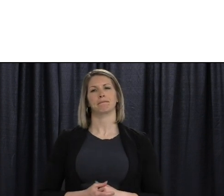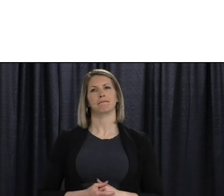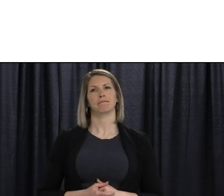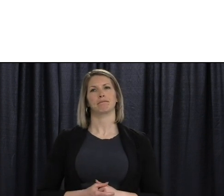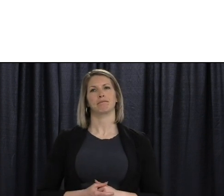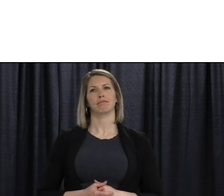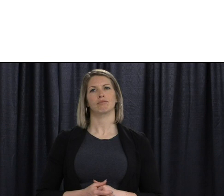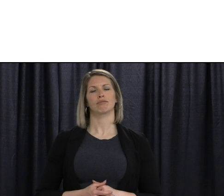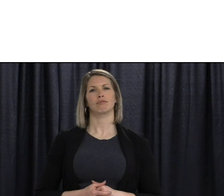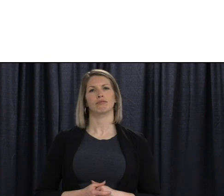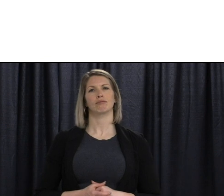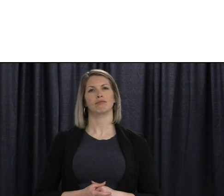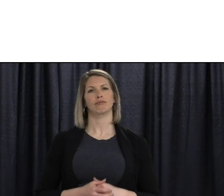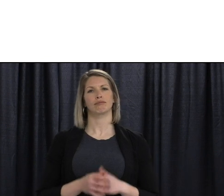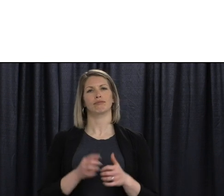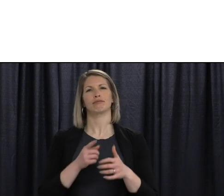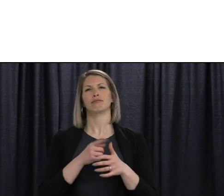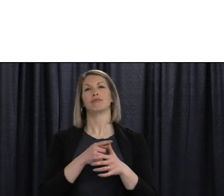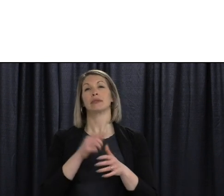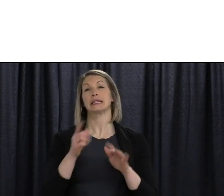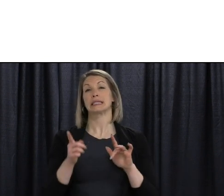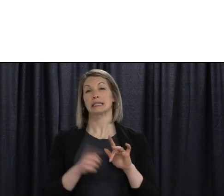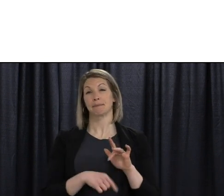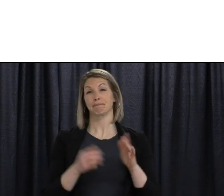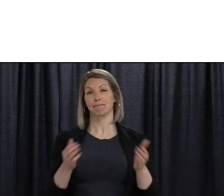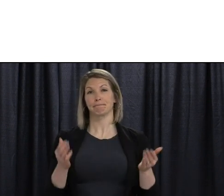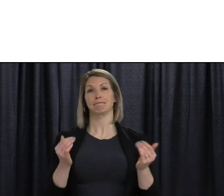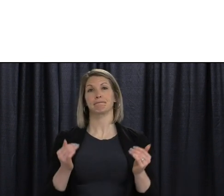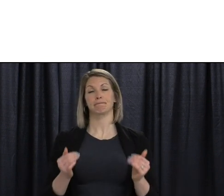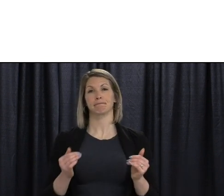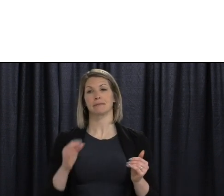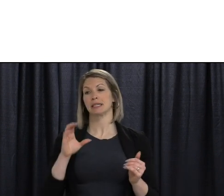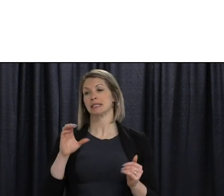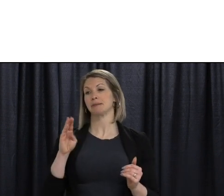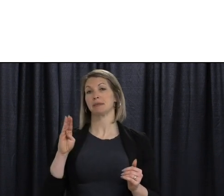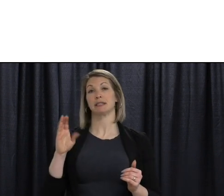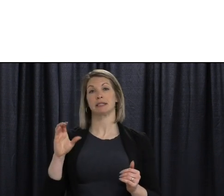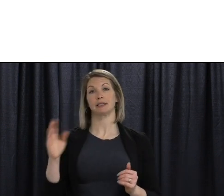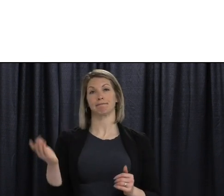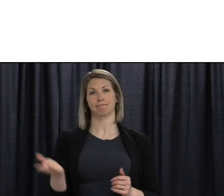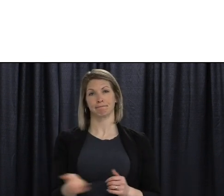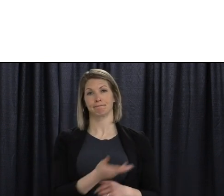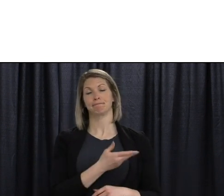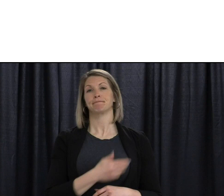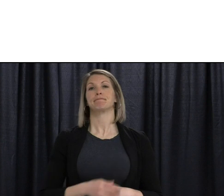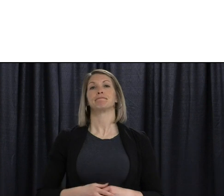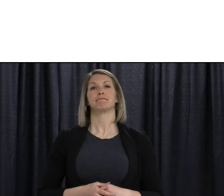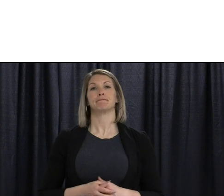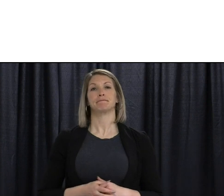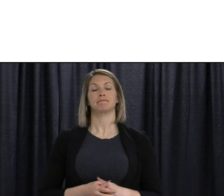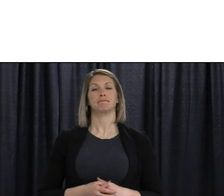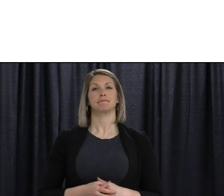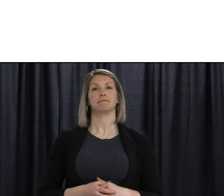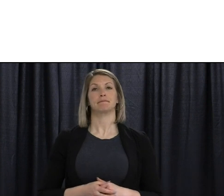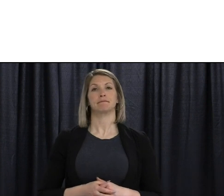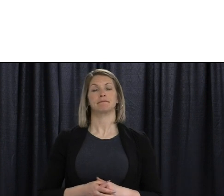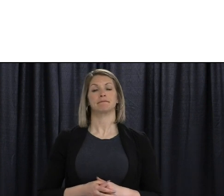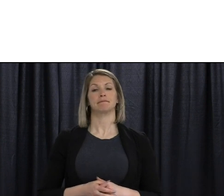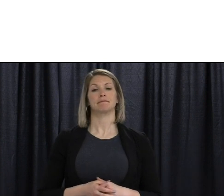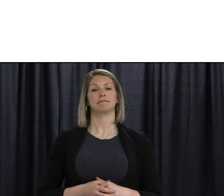seems to be a little bit of trouble there. We'll move on to Peter Cowan of CBC News, and we'll come back to Kelly. Go ahead, Peter.